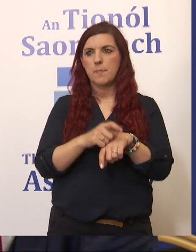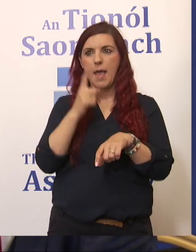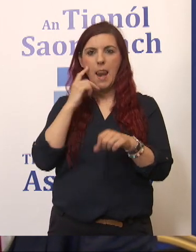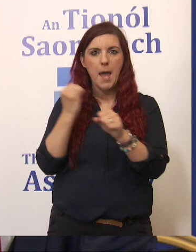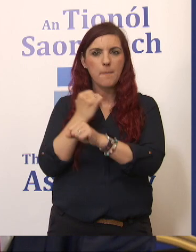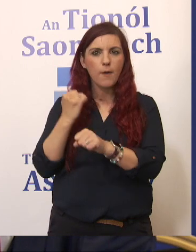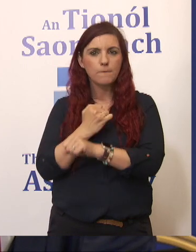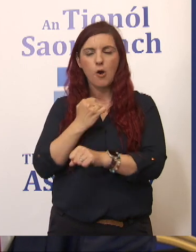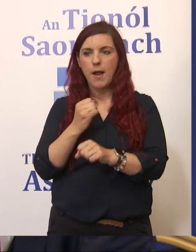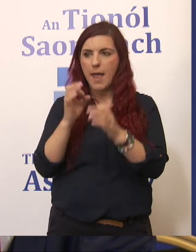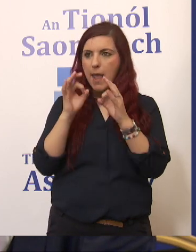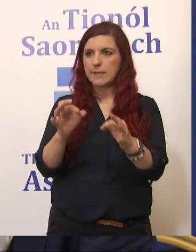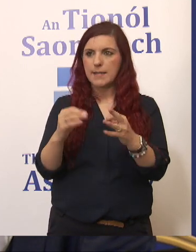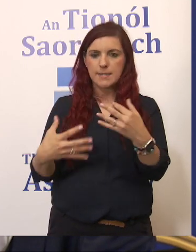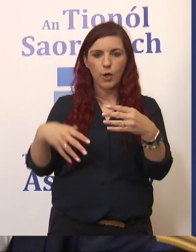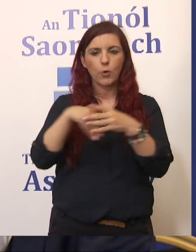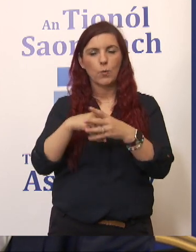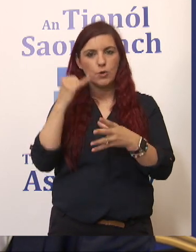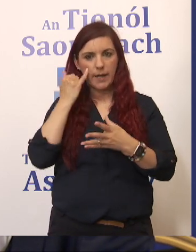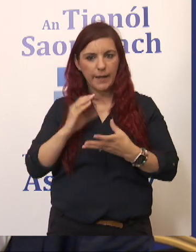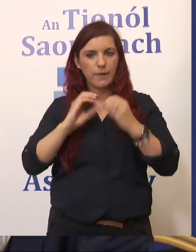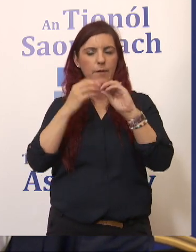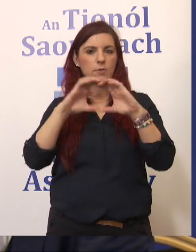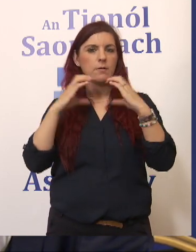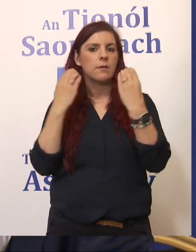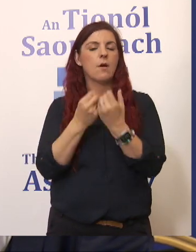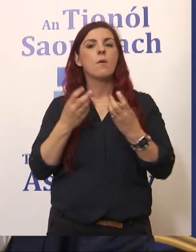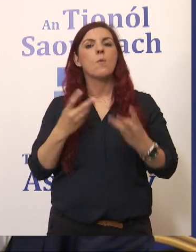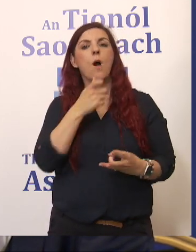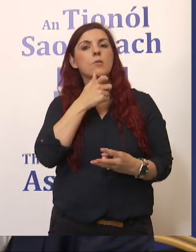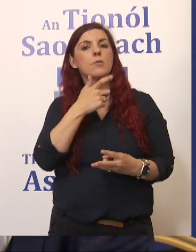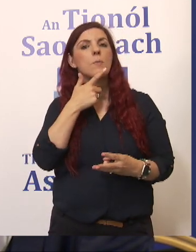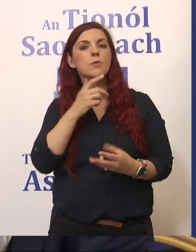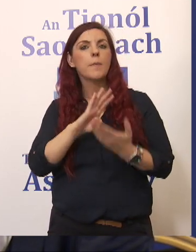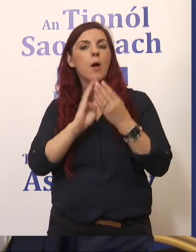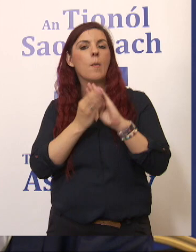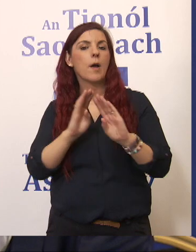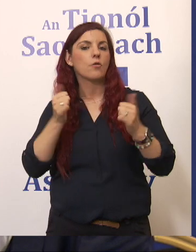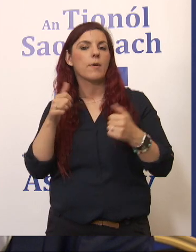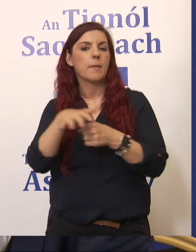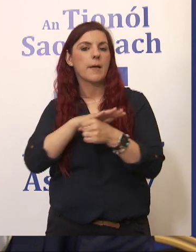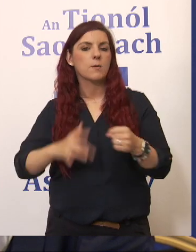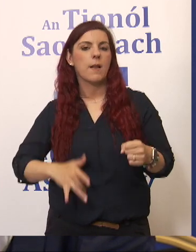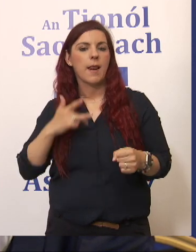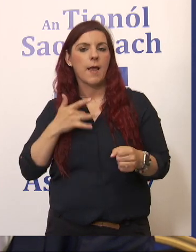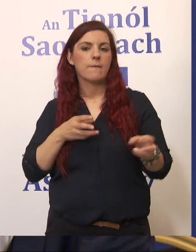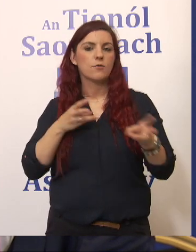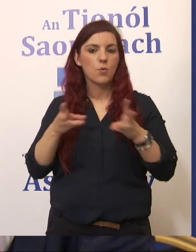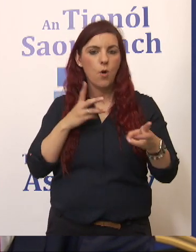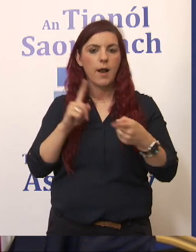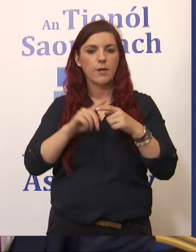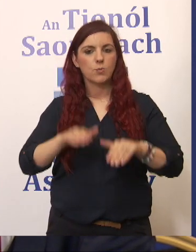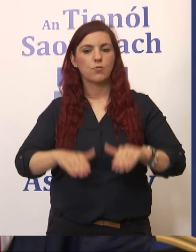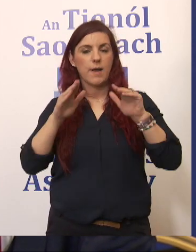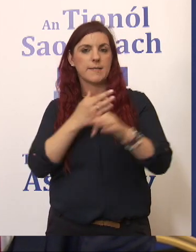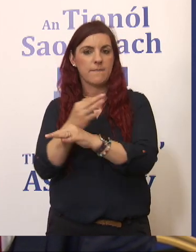excellence, inclusion, innovation, and community. We want Dublin to be a great place to live, to work, and to raise a family.